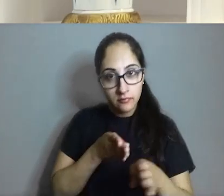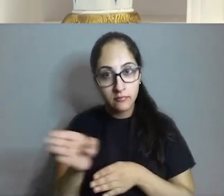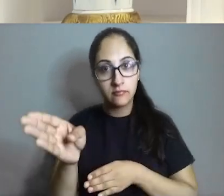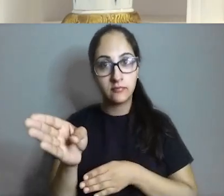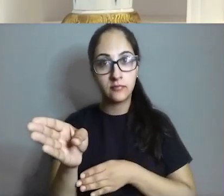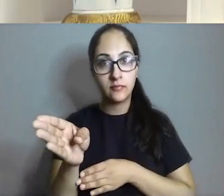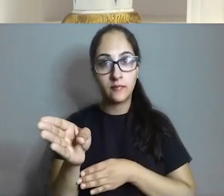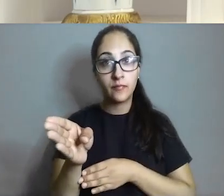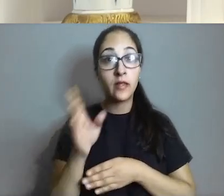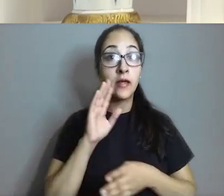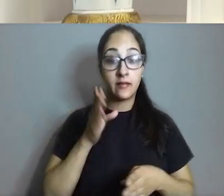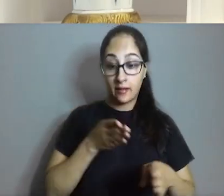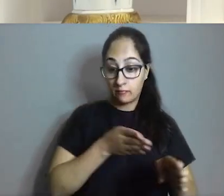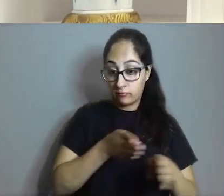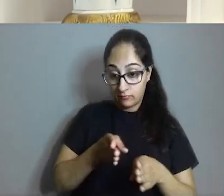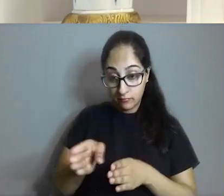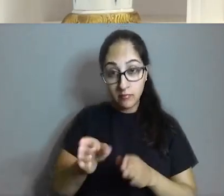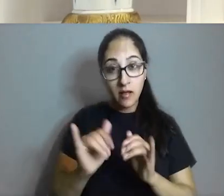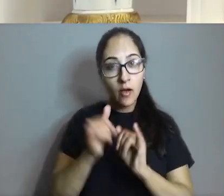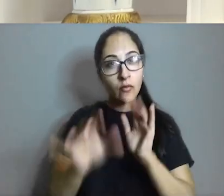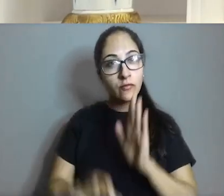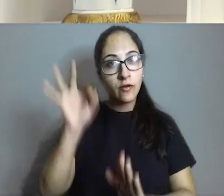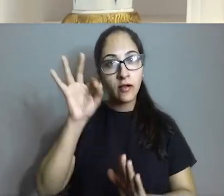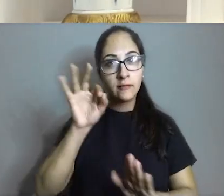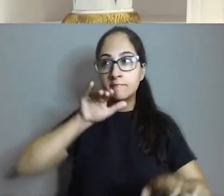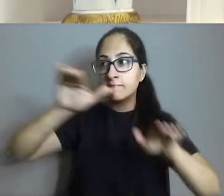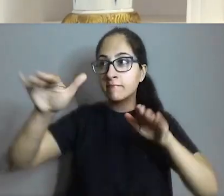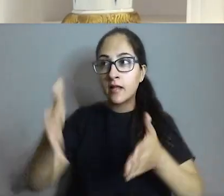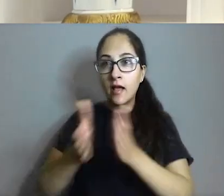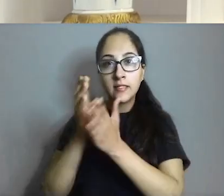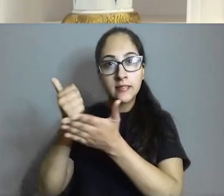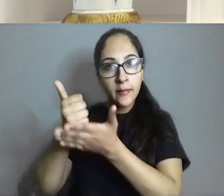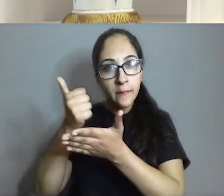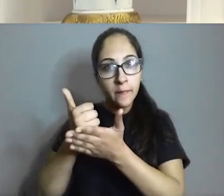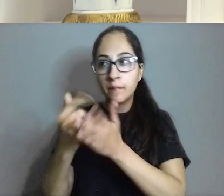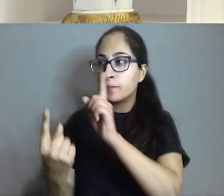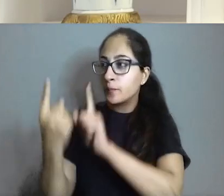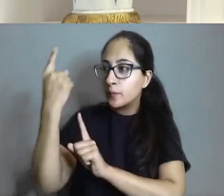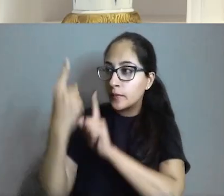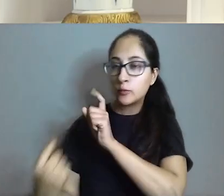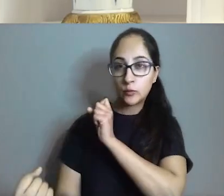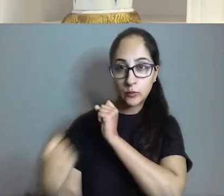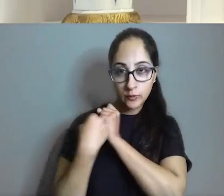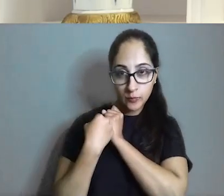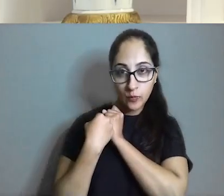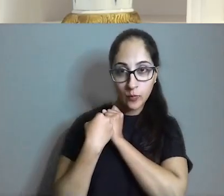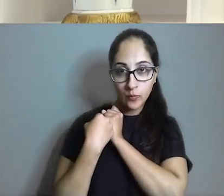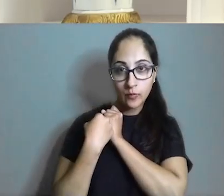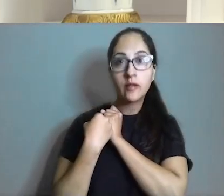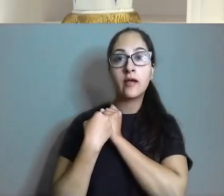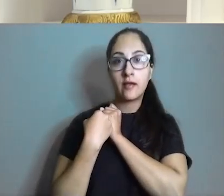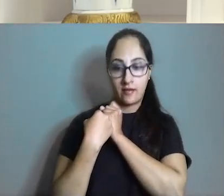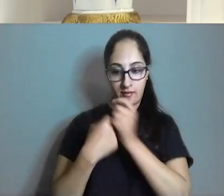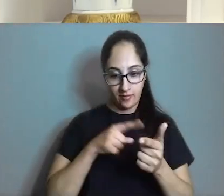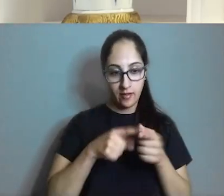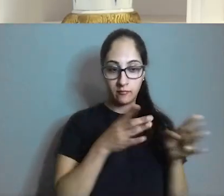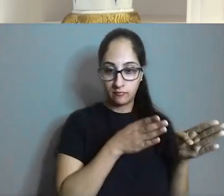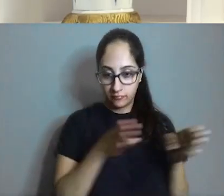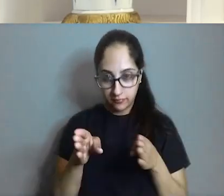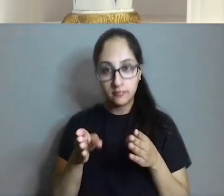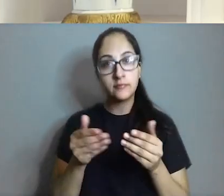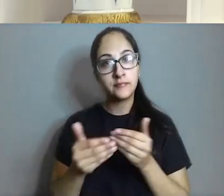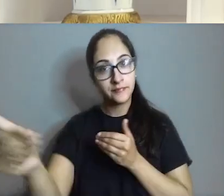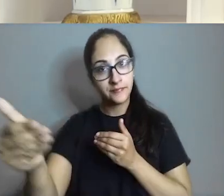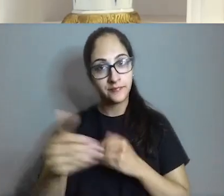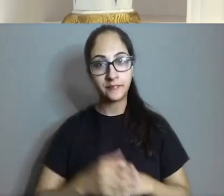use their networks to actively explore new horizons. The institutions have